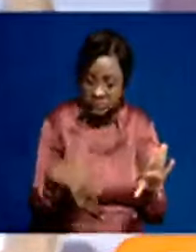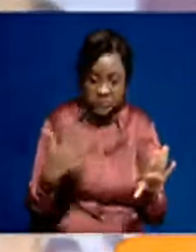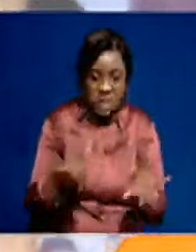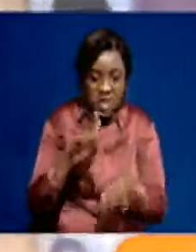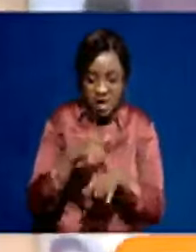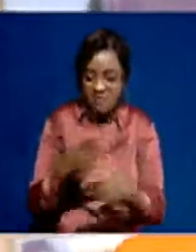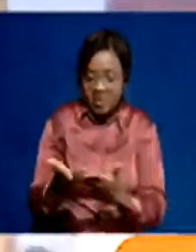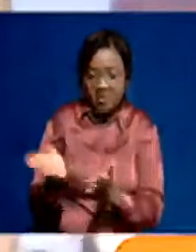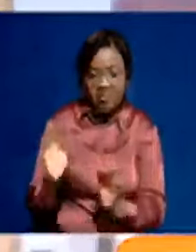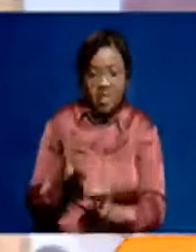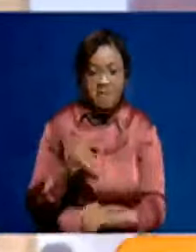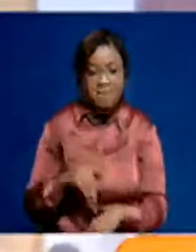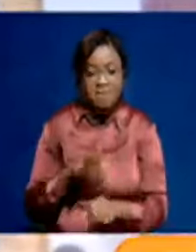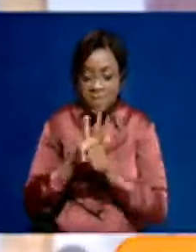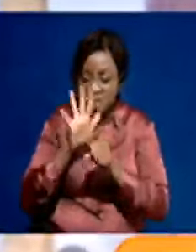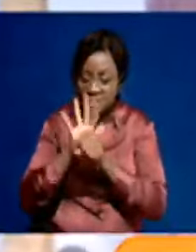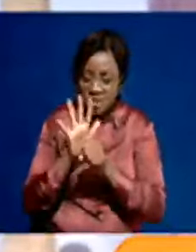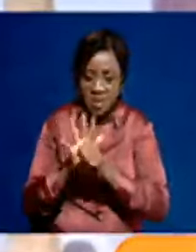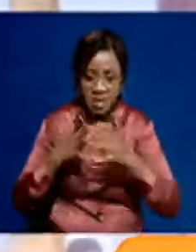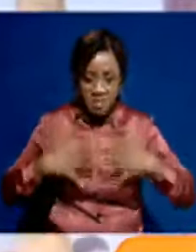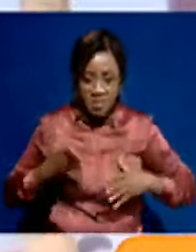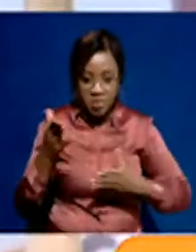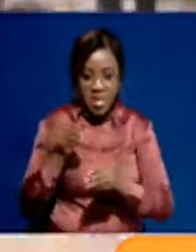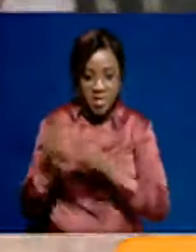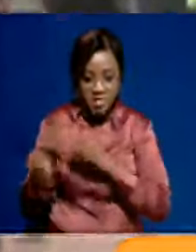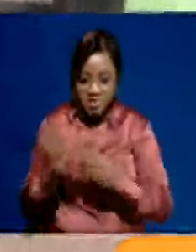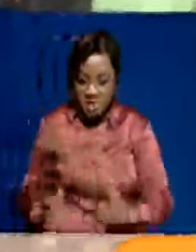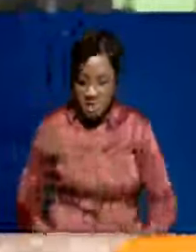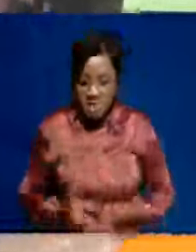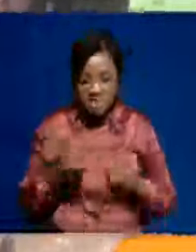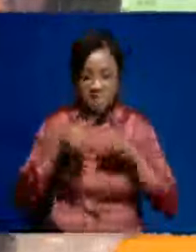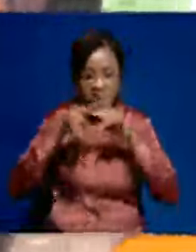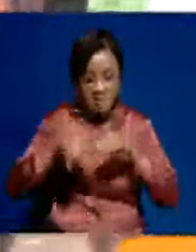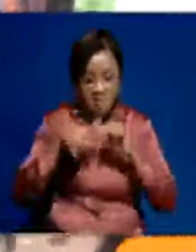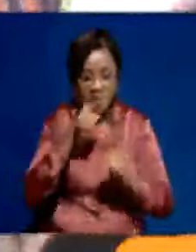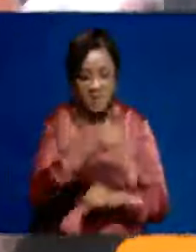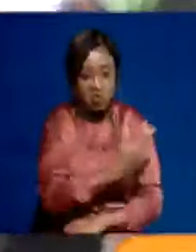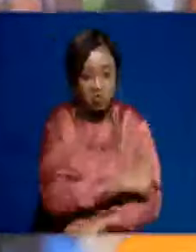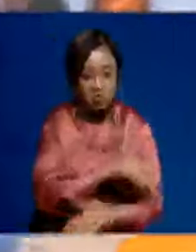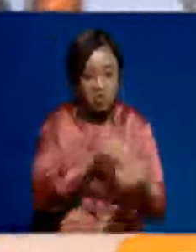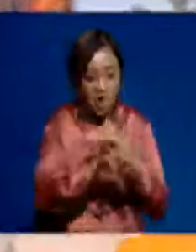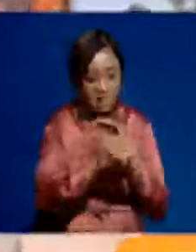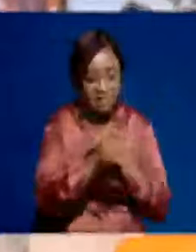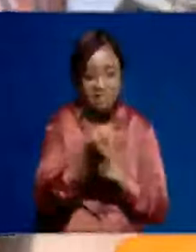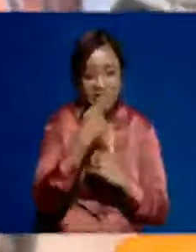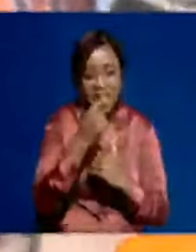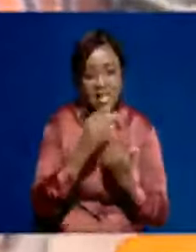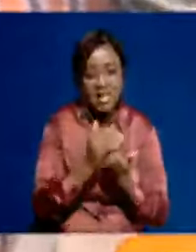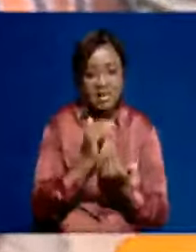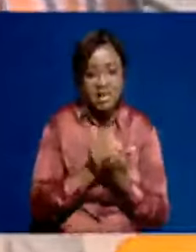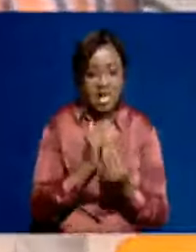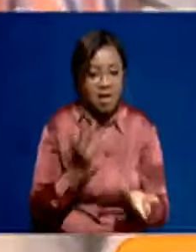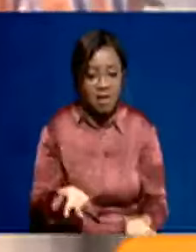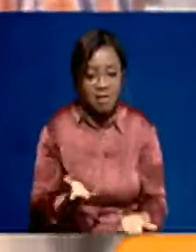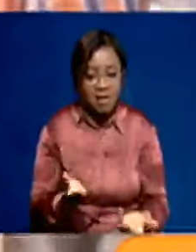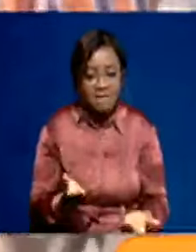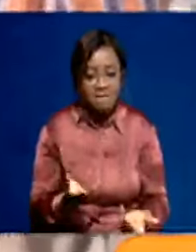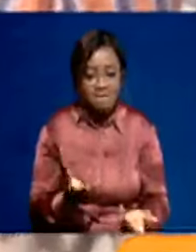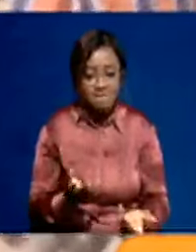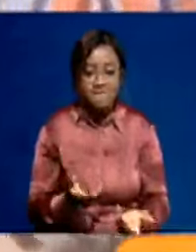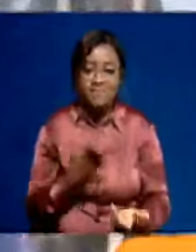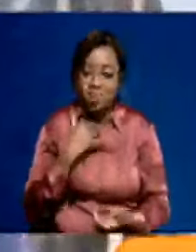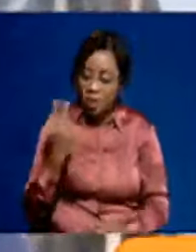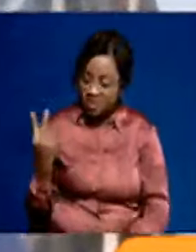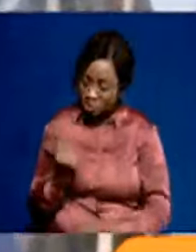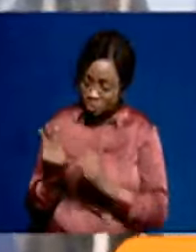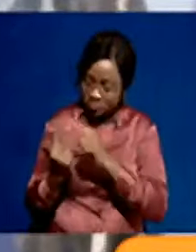effect on thousands of Busia residents who depend on the hospital for healthcare services. They want the two suspects